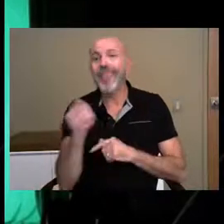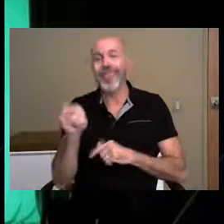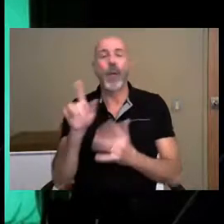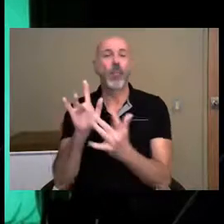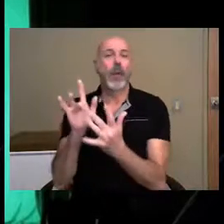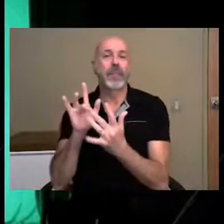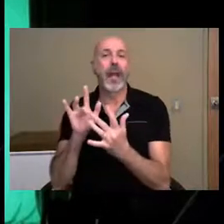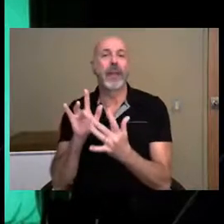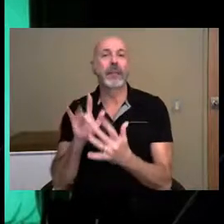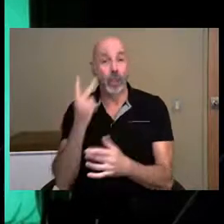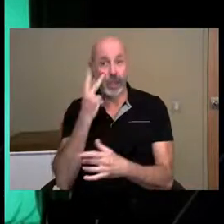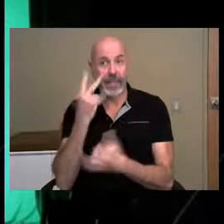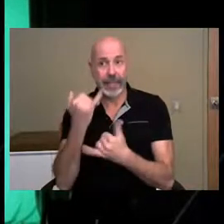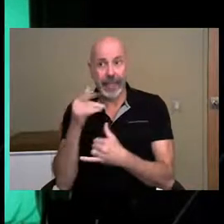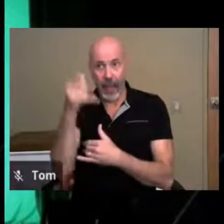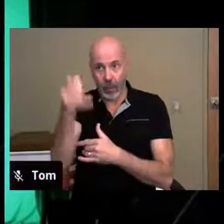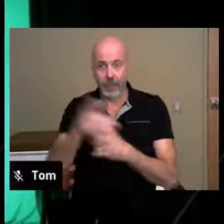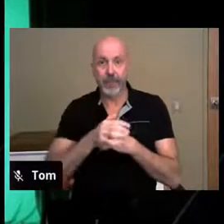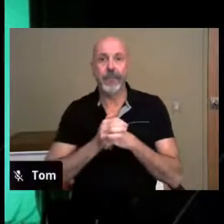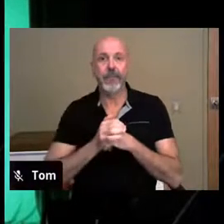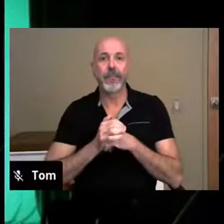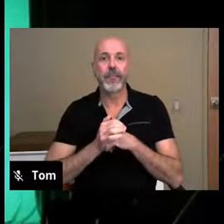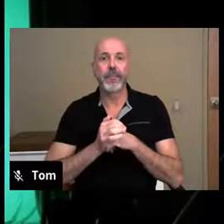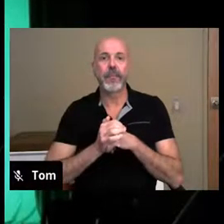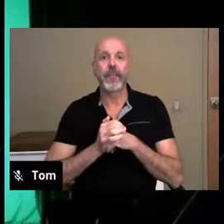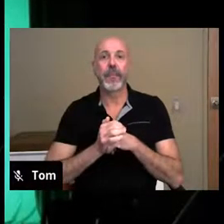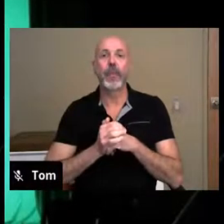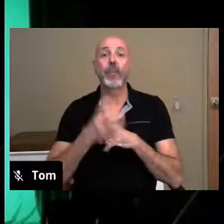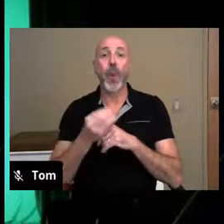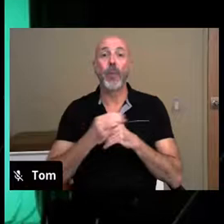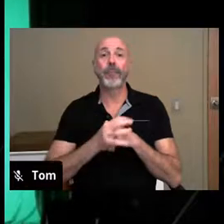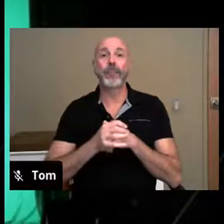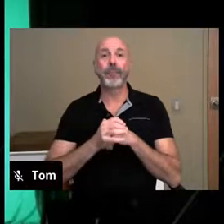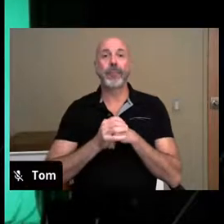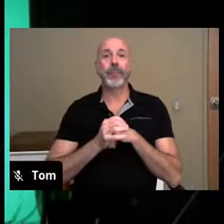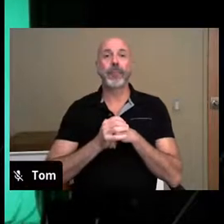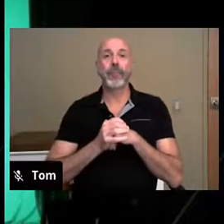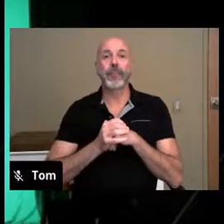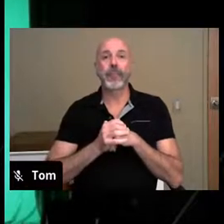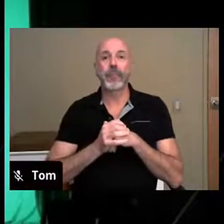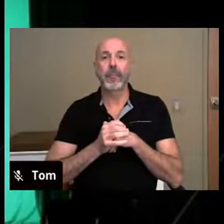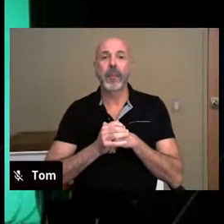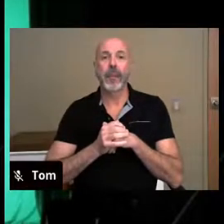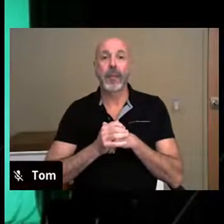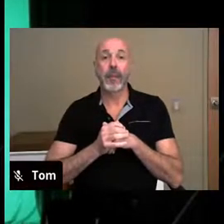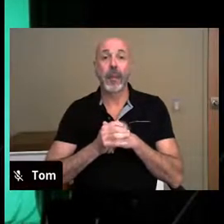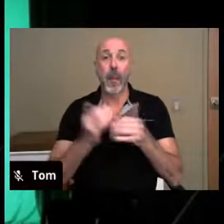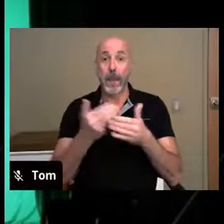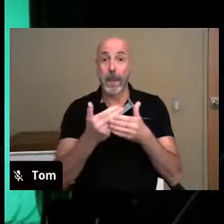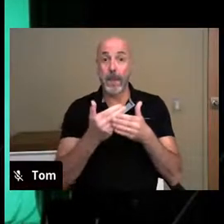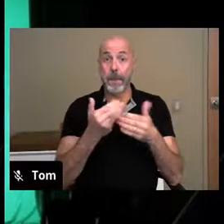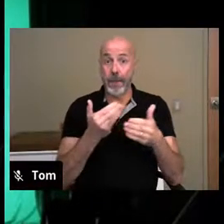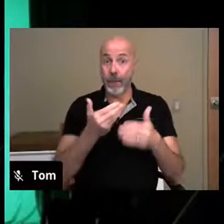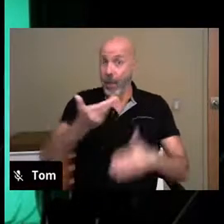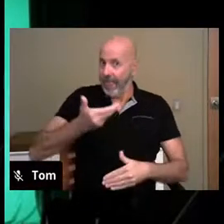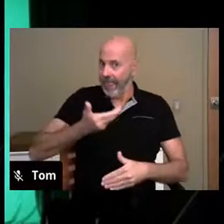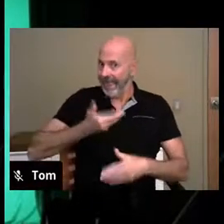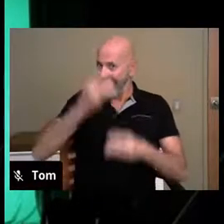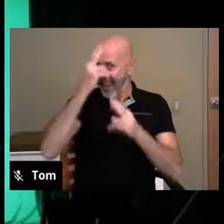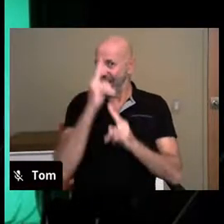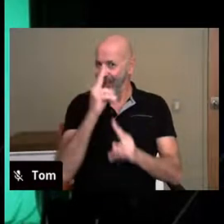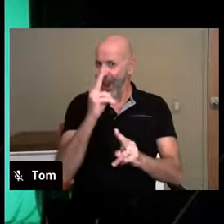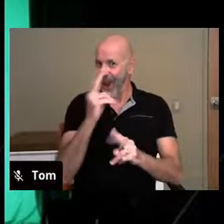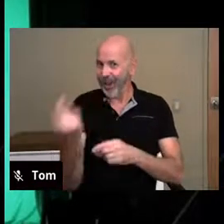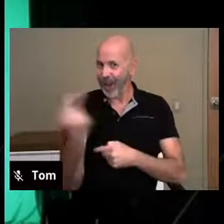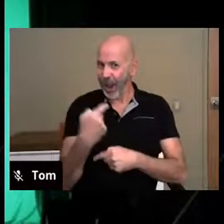website that you're seeing now. So before I bring our guest of honor on, I